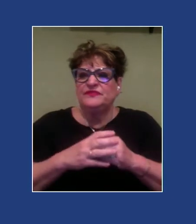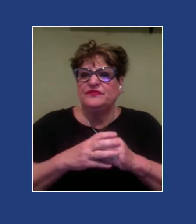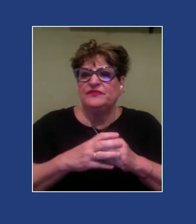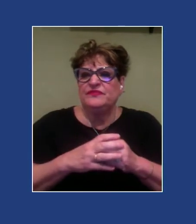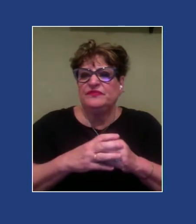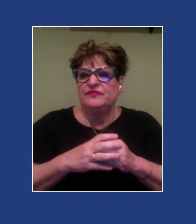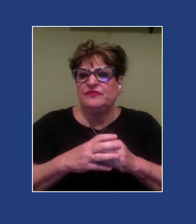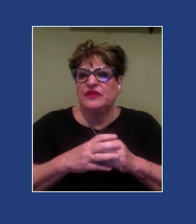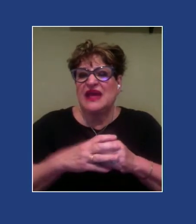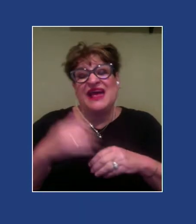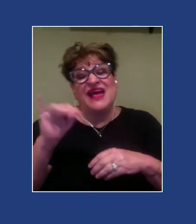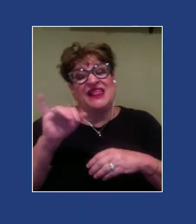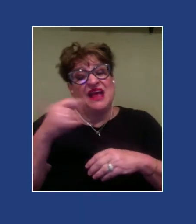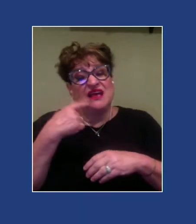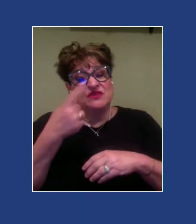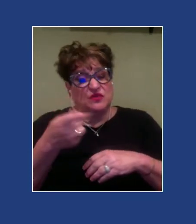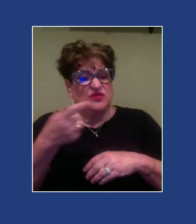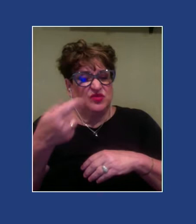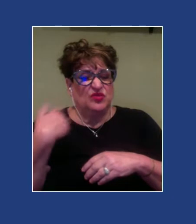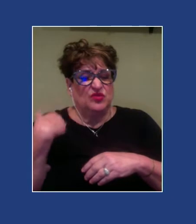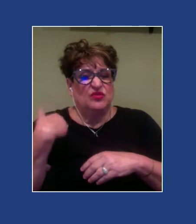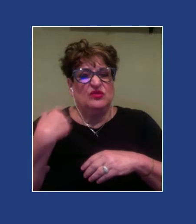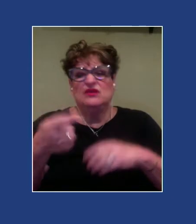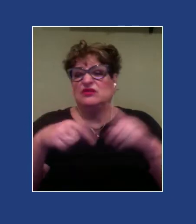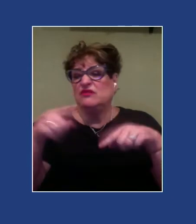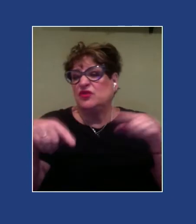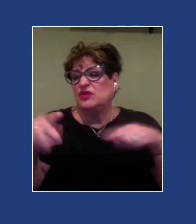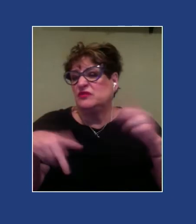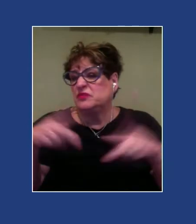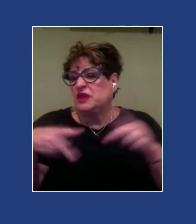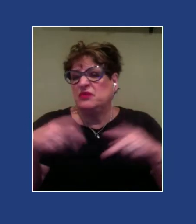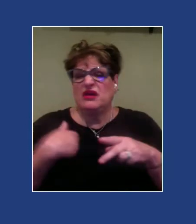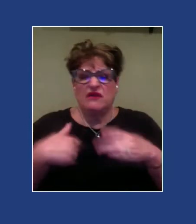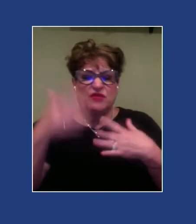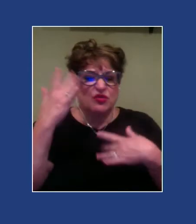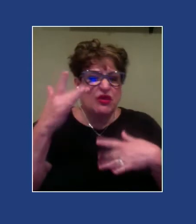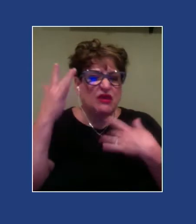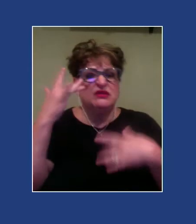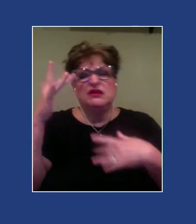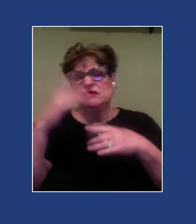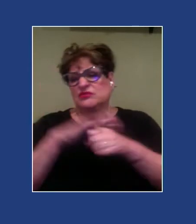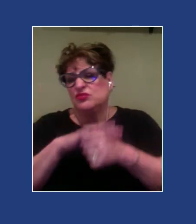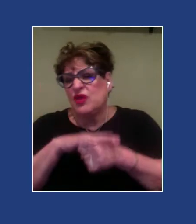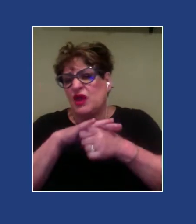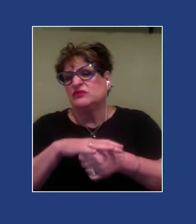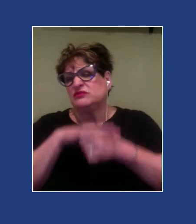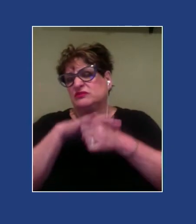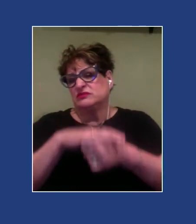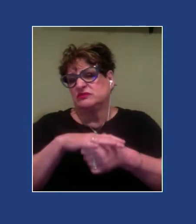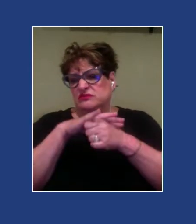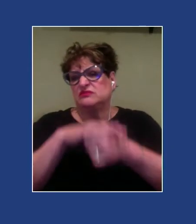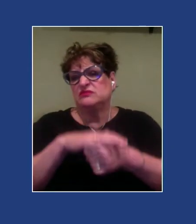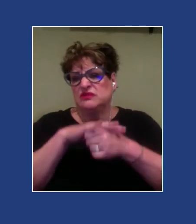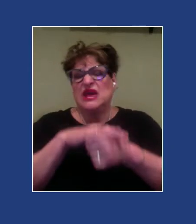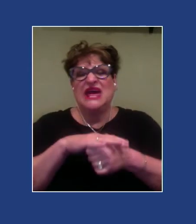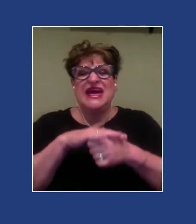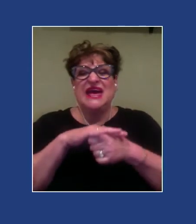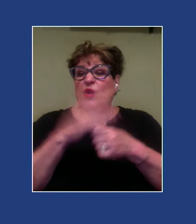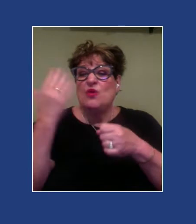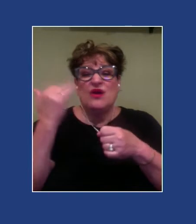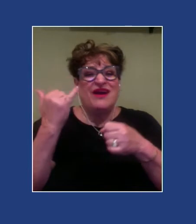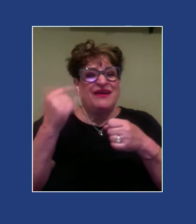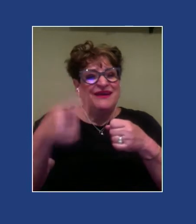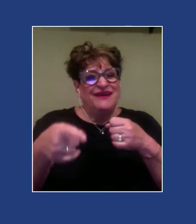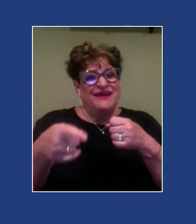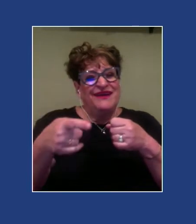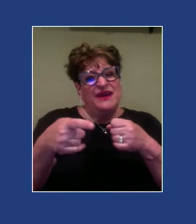Now, as I've mentioned, trans and gender diverse people experience chronic stigma-related stress, and the thinking is that this